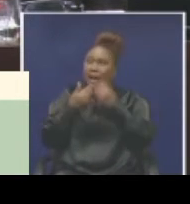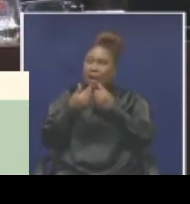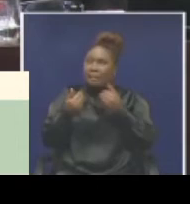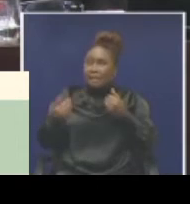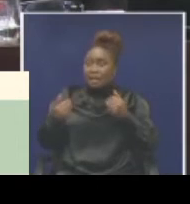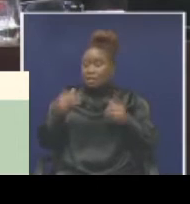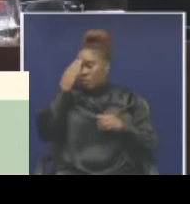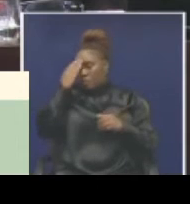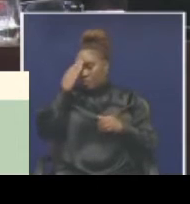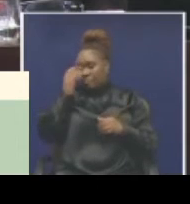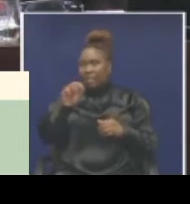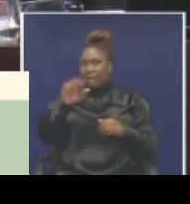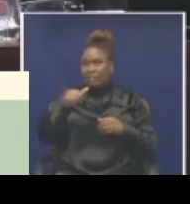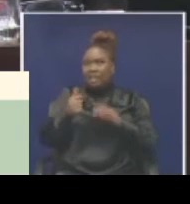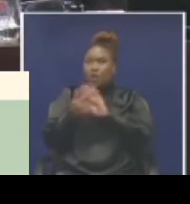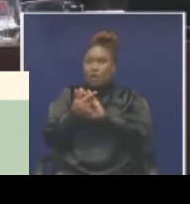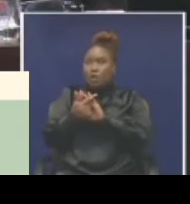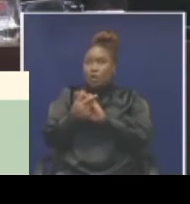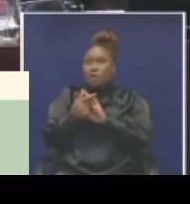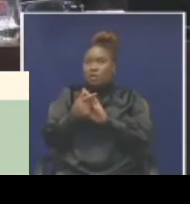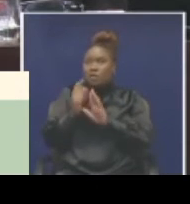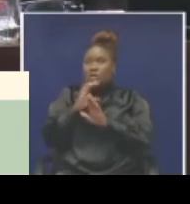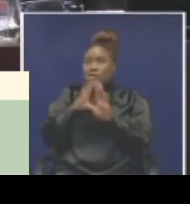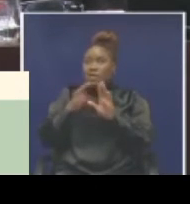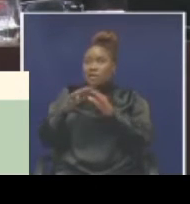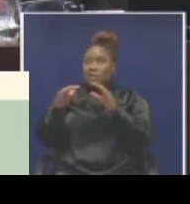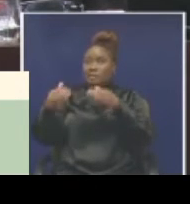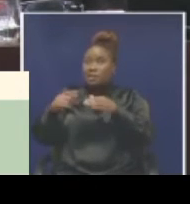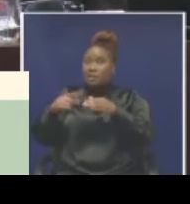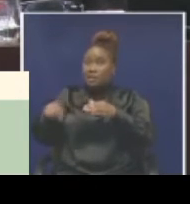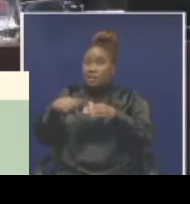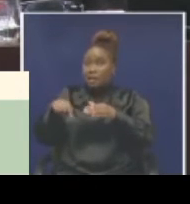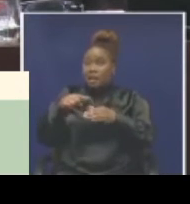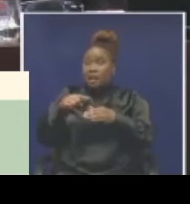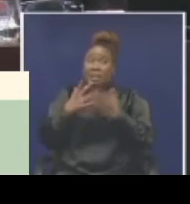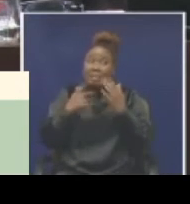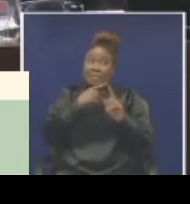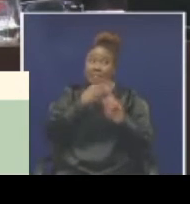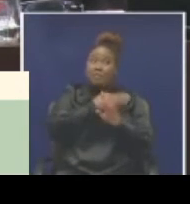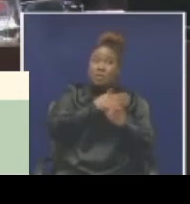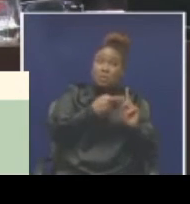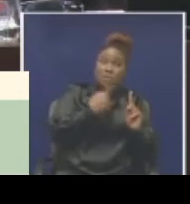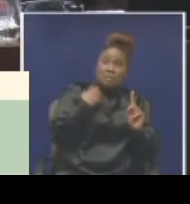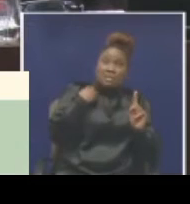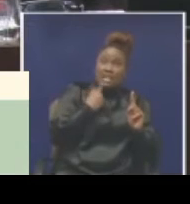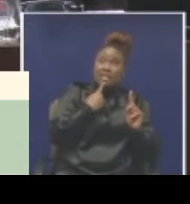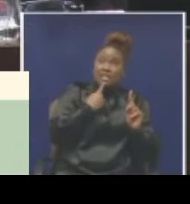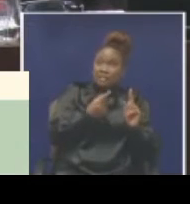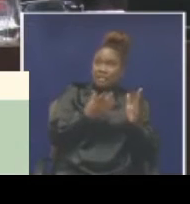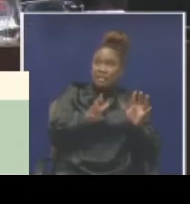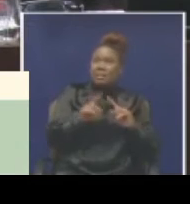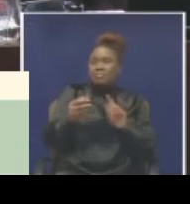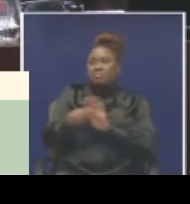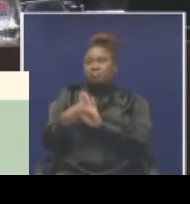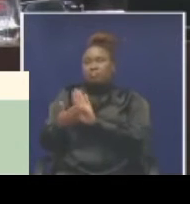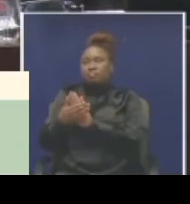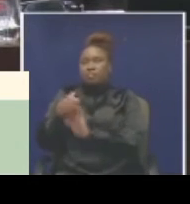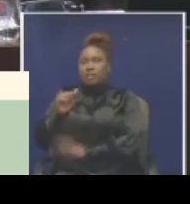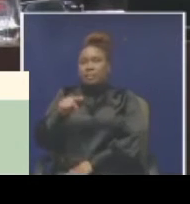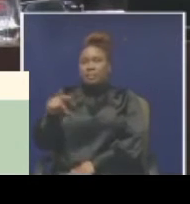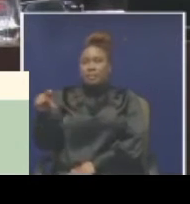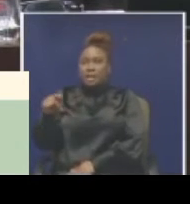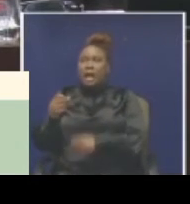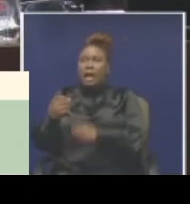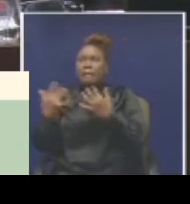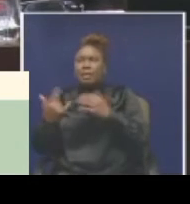Law Commission, which you might have mentioned, but then we will appreciate that that is in the APP, and how many